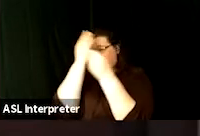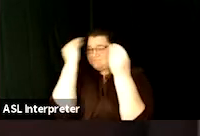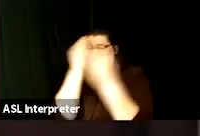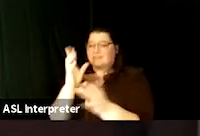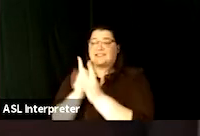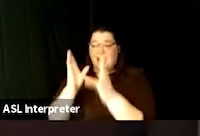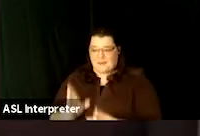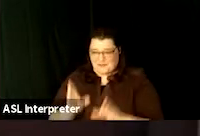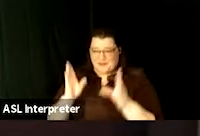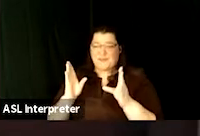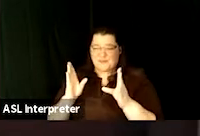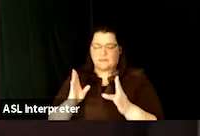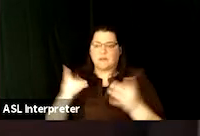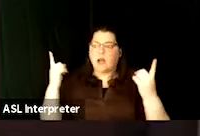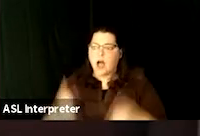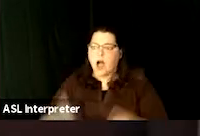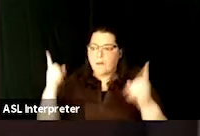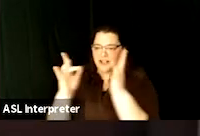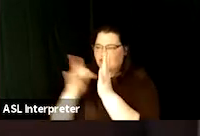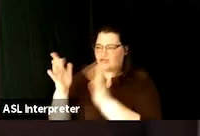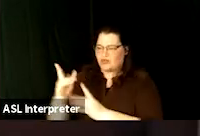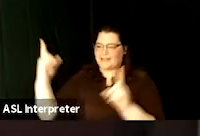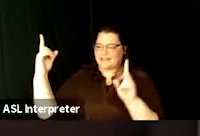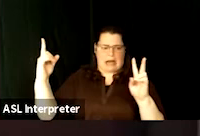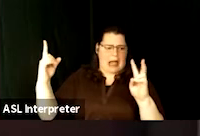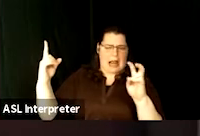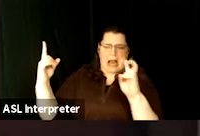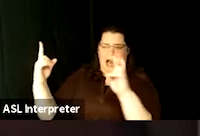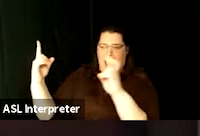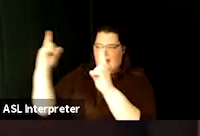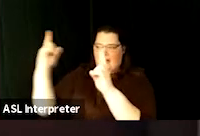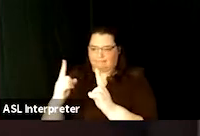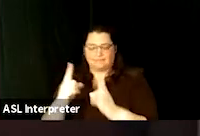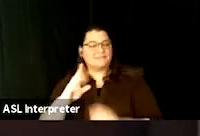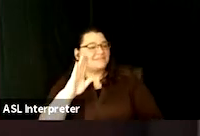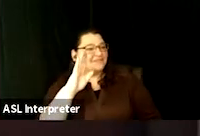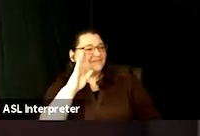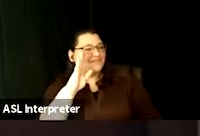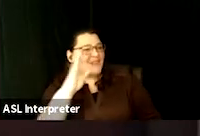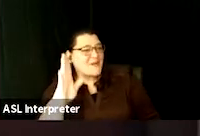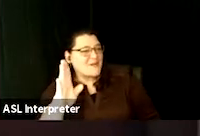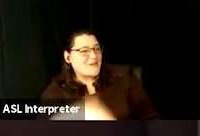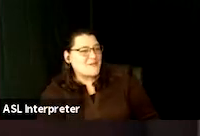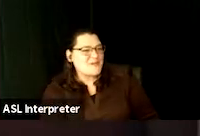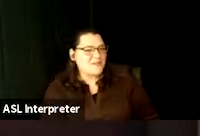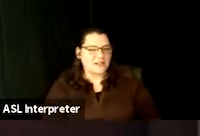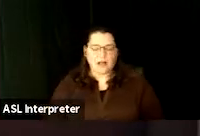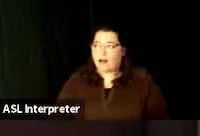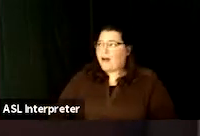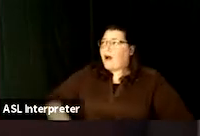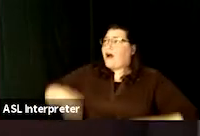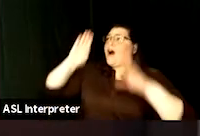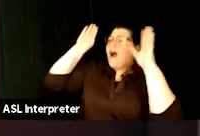Suddenly Jesus met them and said, greetings. And they came to him, took hold of his